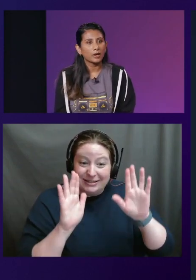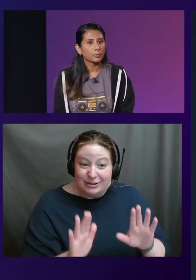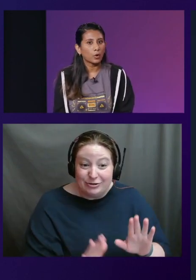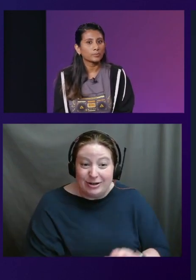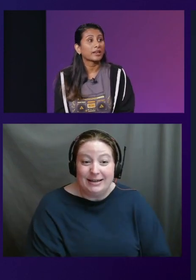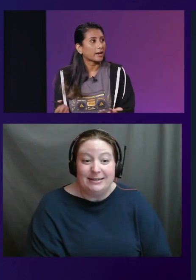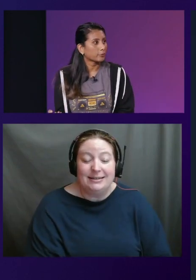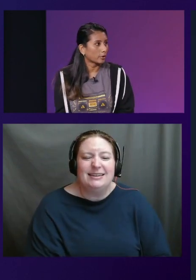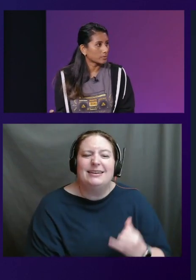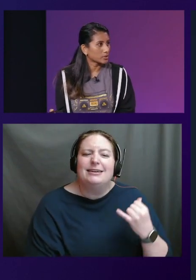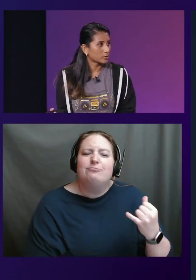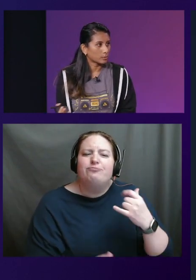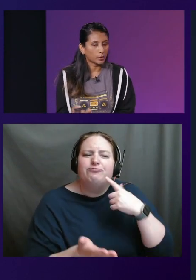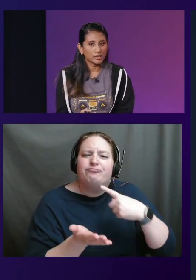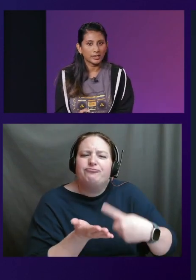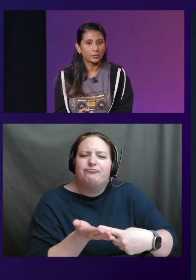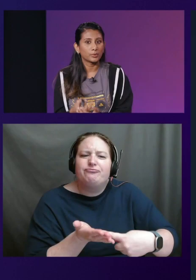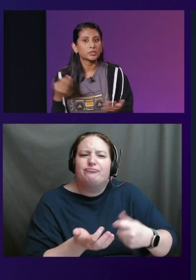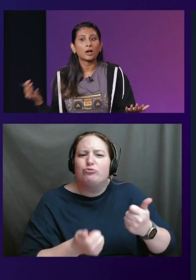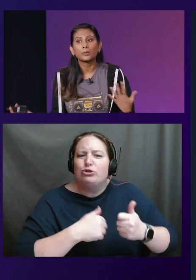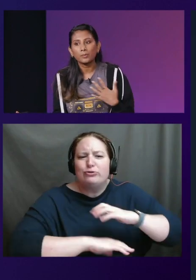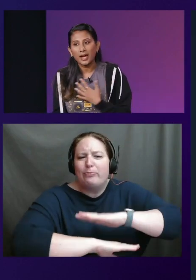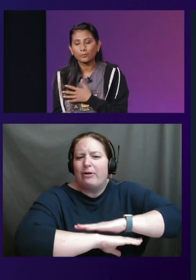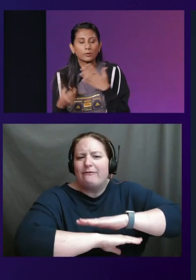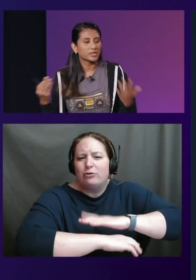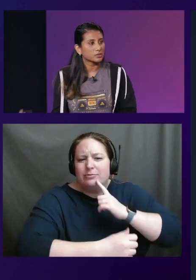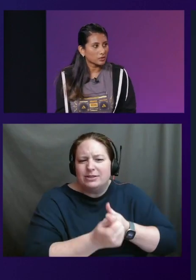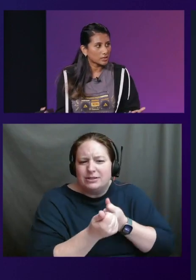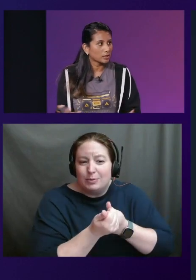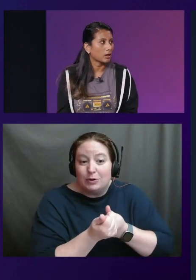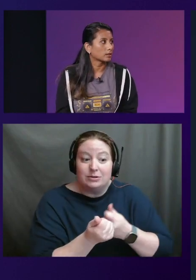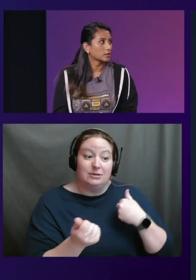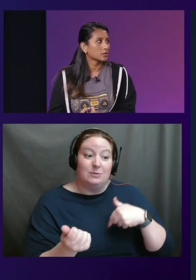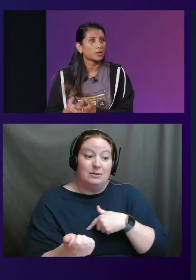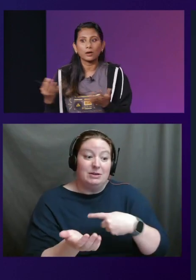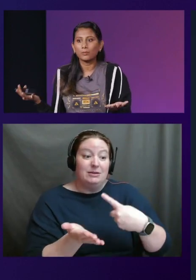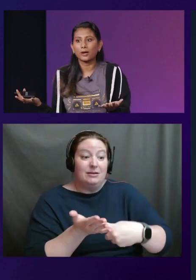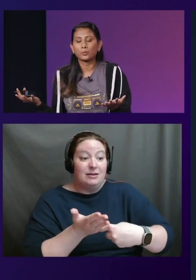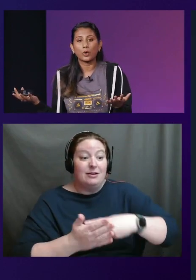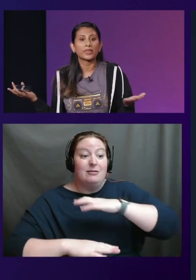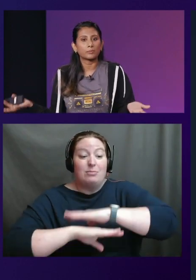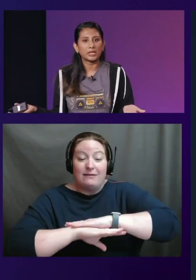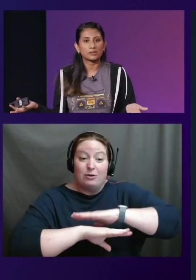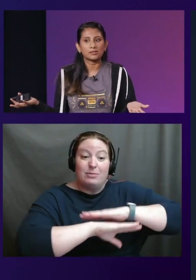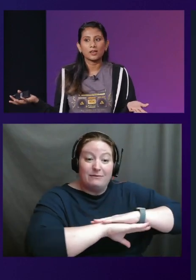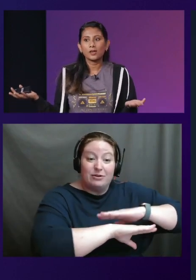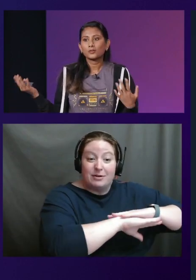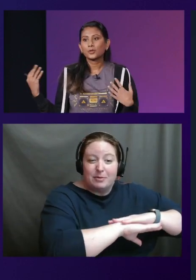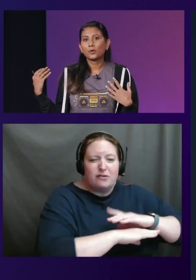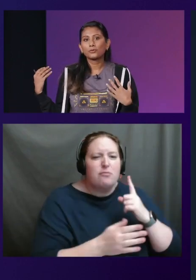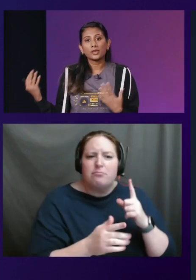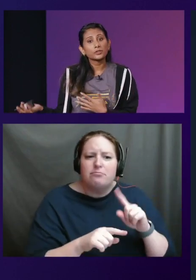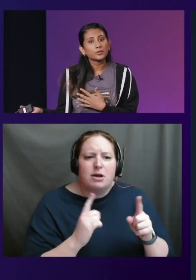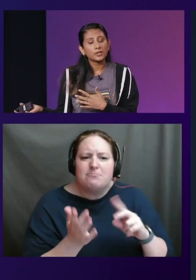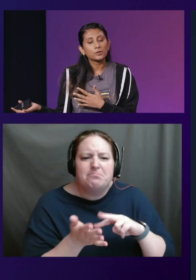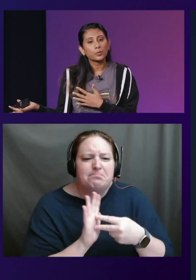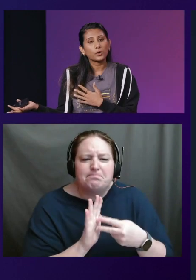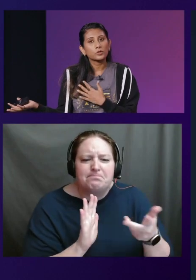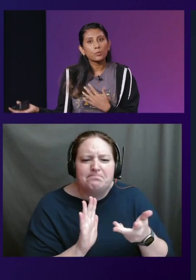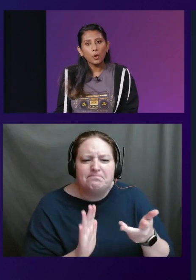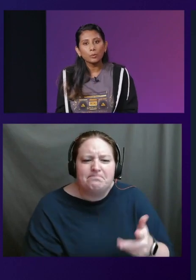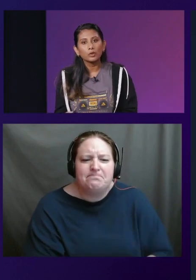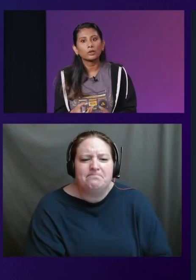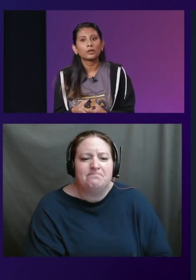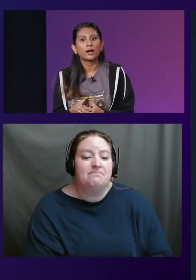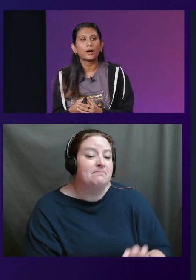talk about what platforms it supports. Like we've been talking about platforms and screens a lot. Let's just talk about what that means. So Flutter today